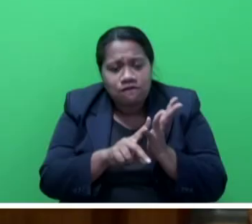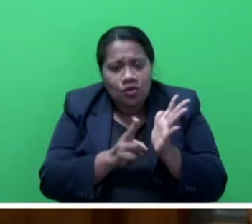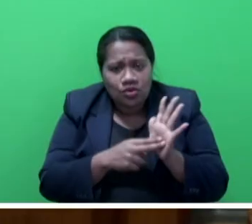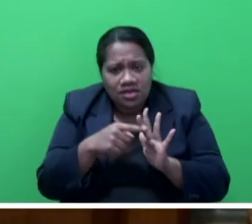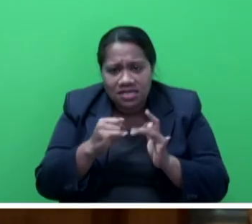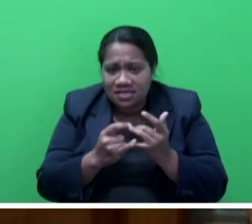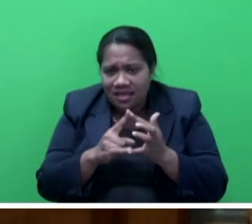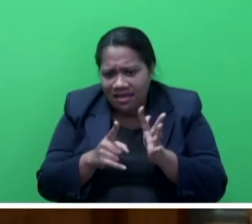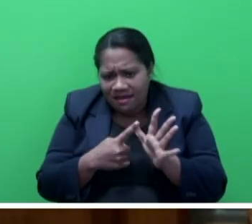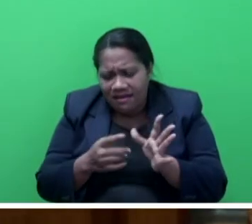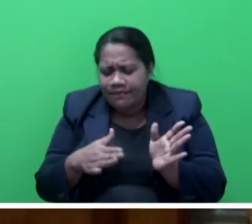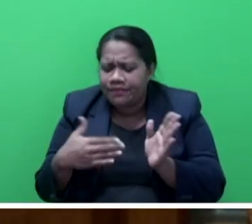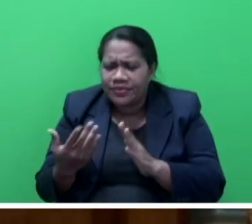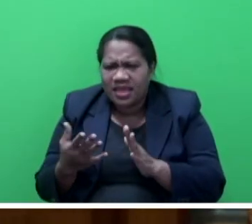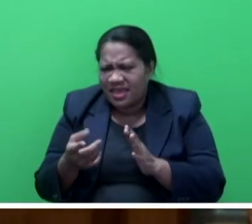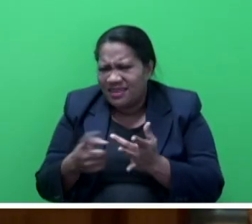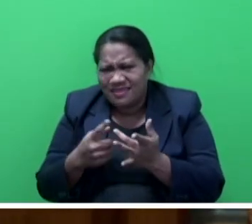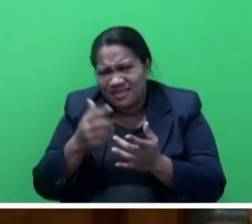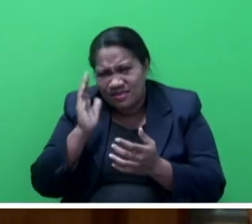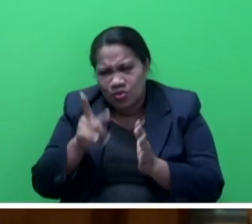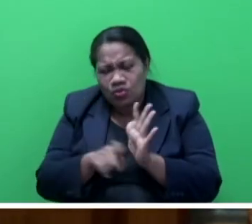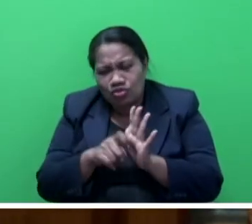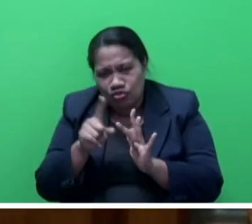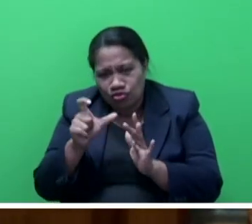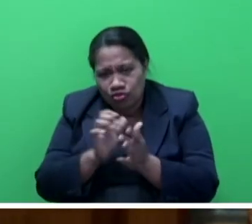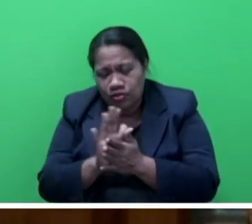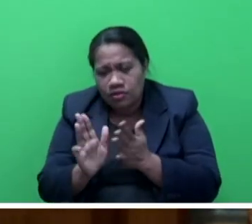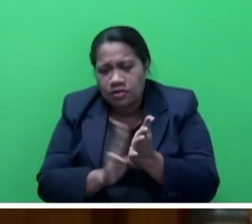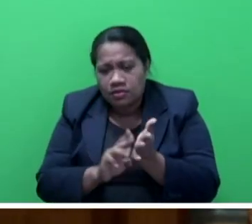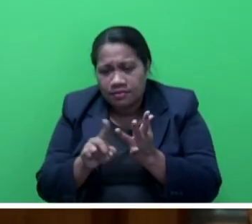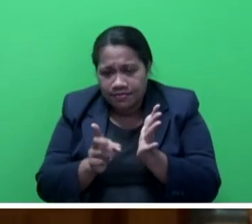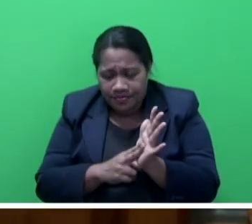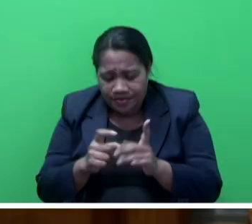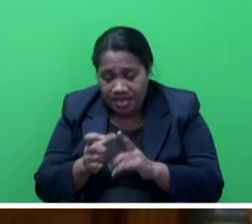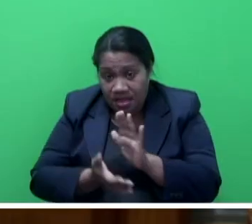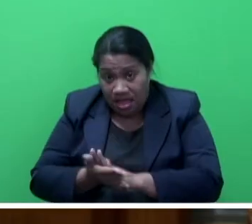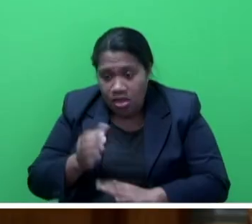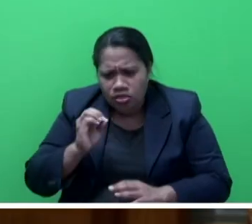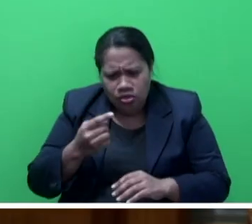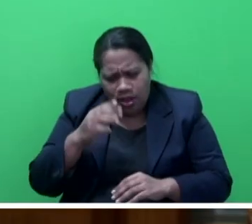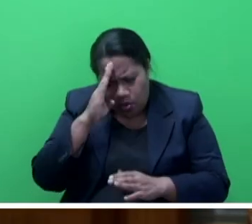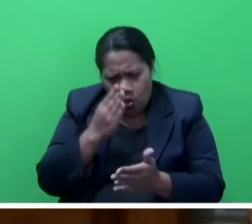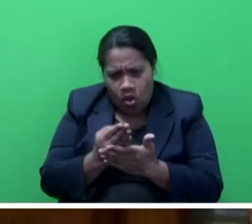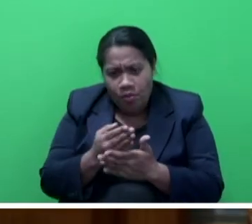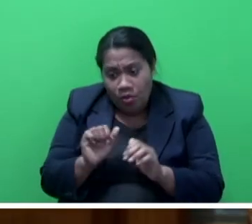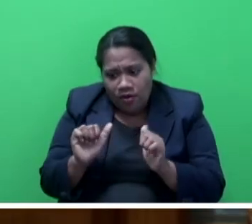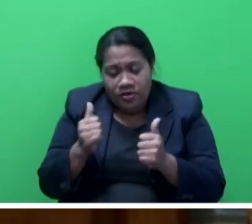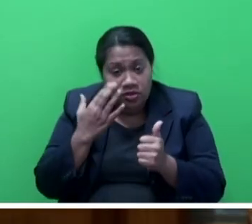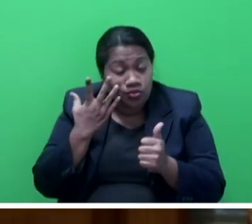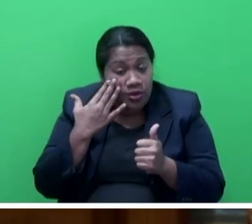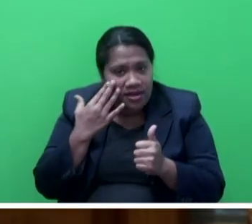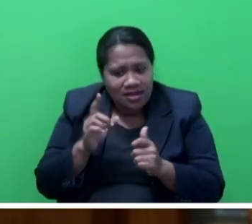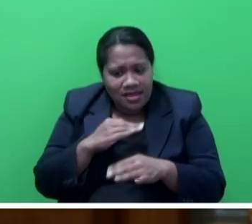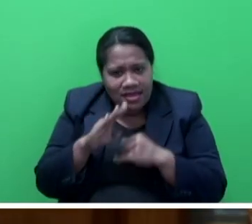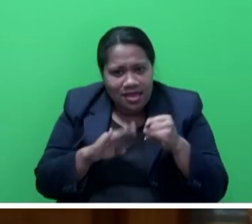and Richmond High. We hope that these schools are completed by the end of December. And of course, these schools were badly hit by not only